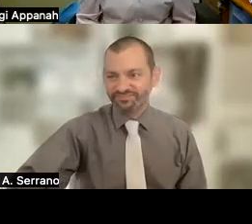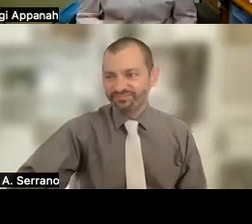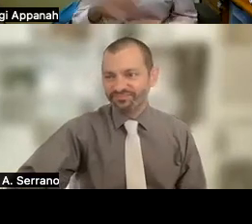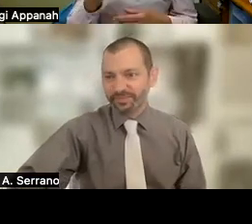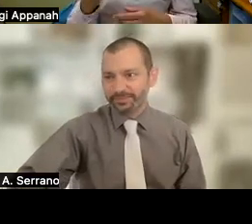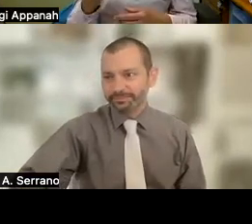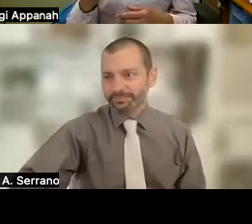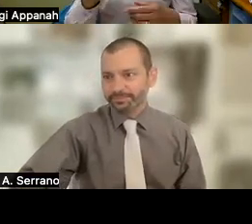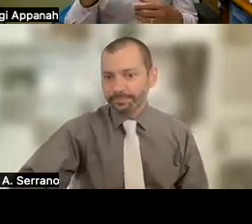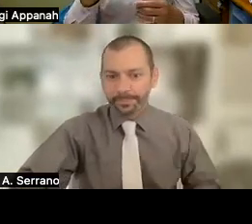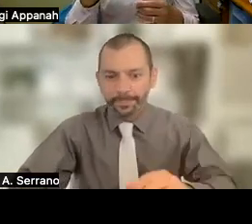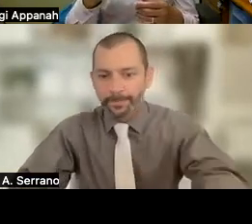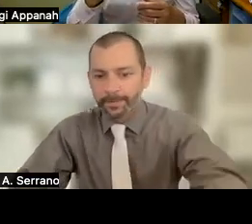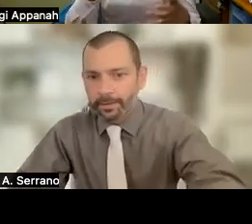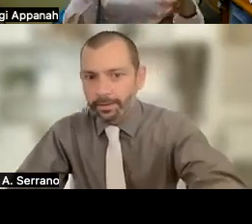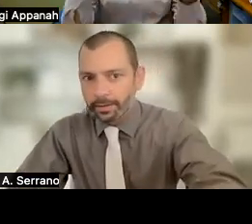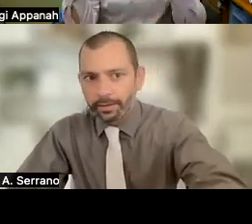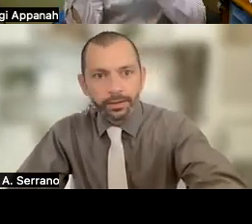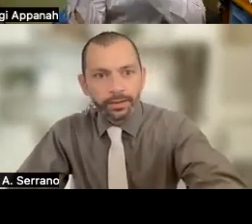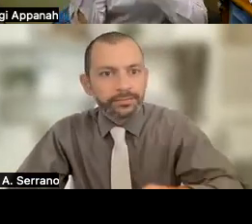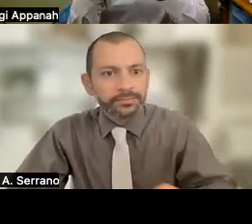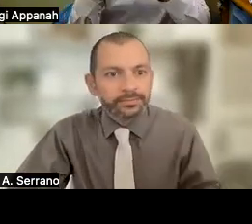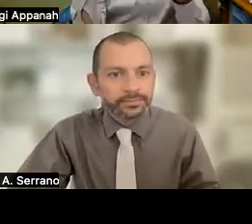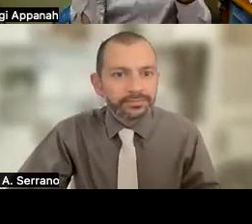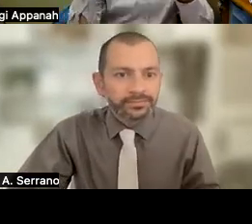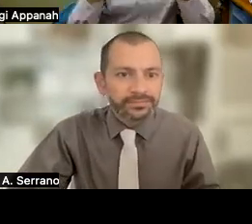again next year. Yes.